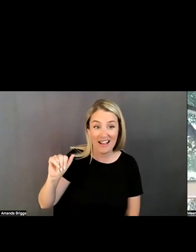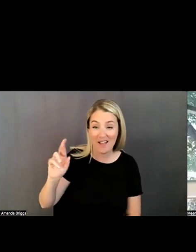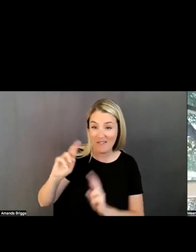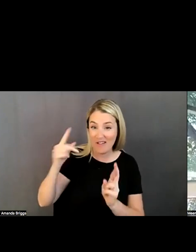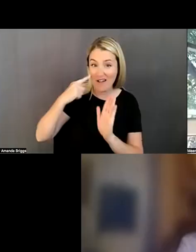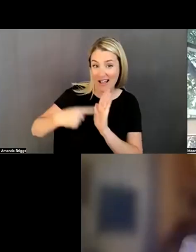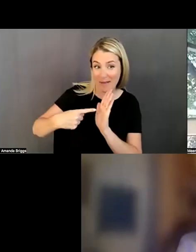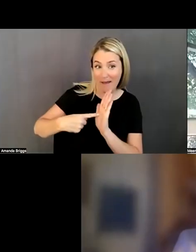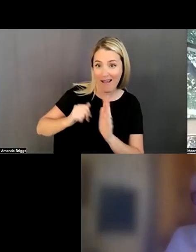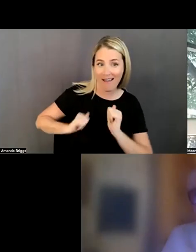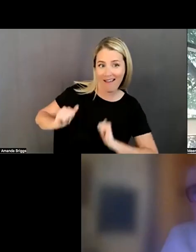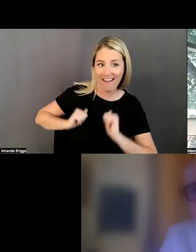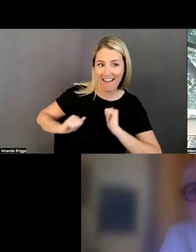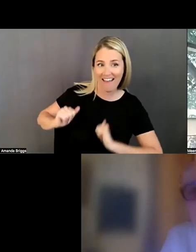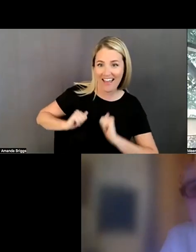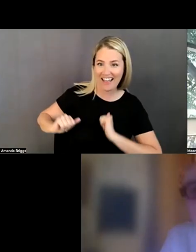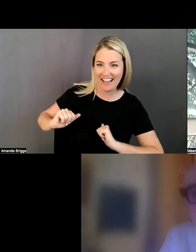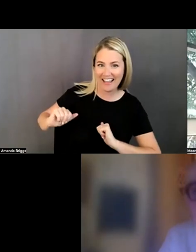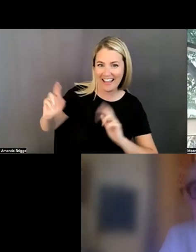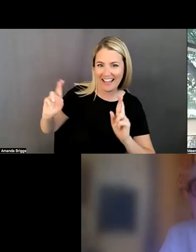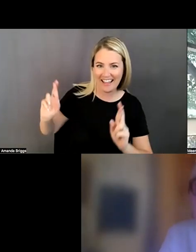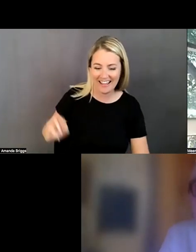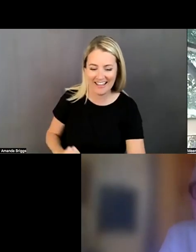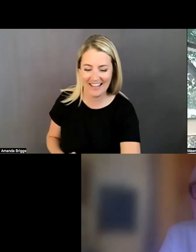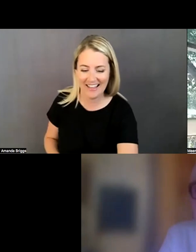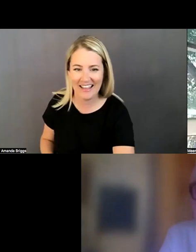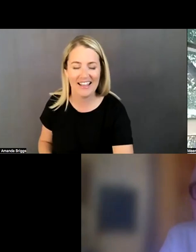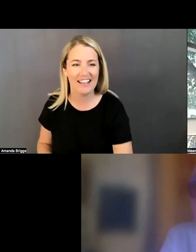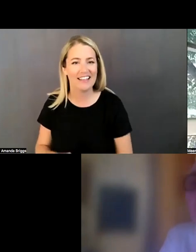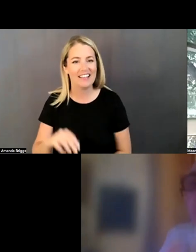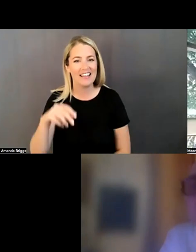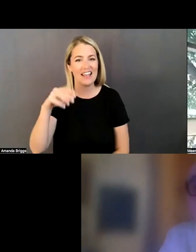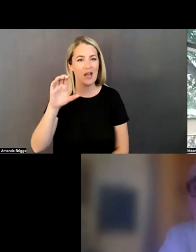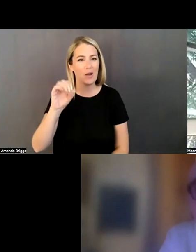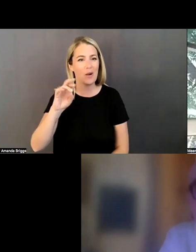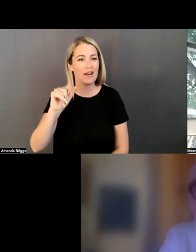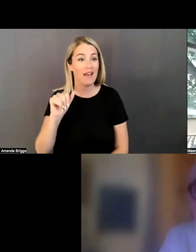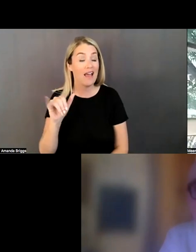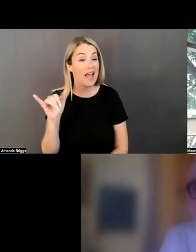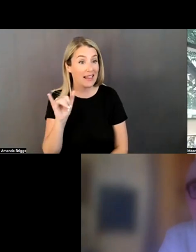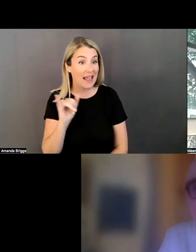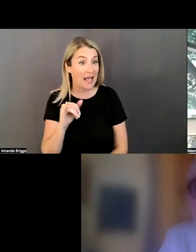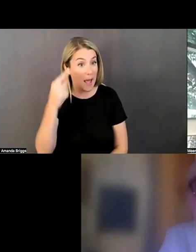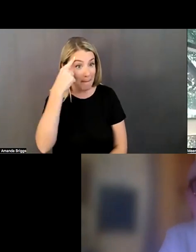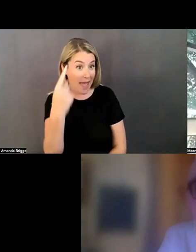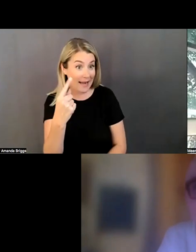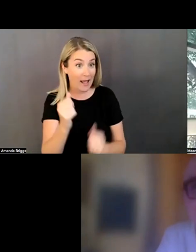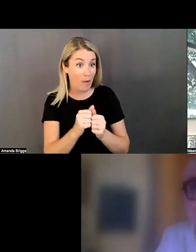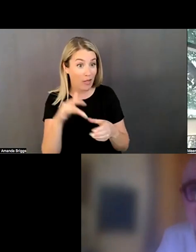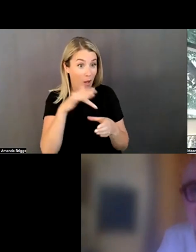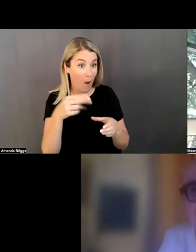Okay, let's go. It's like a penny with a hole in it. Ooh. But it's a donut. Uh-huh. Want